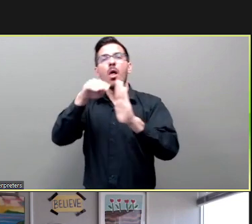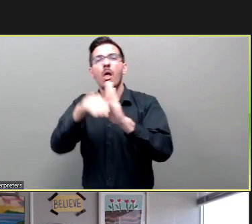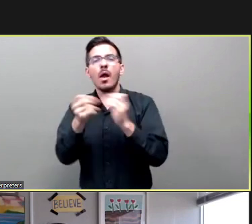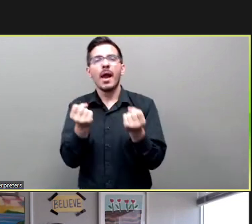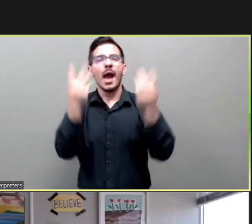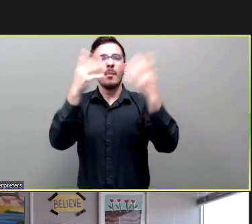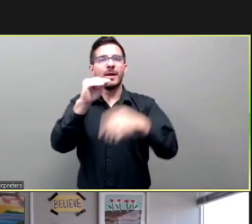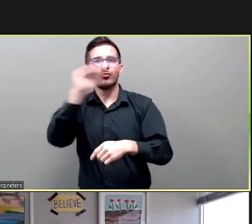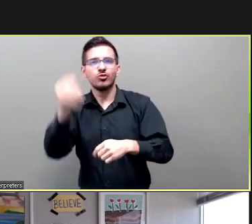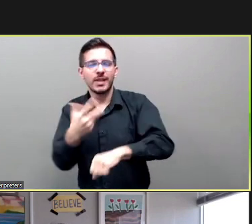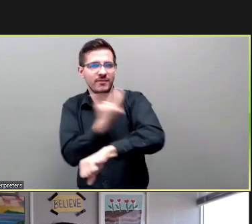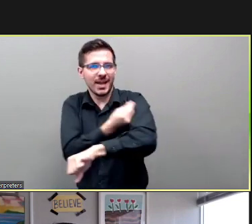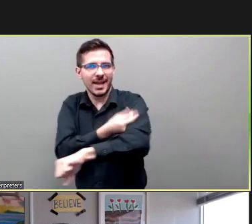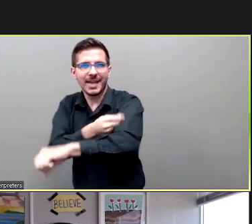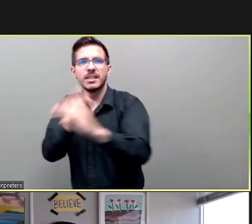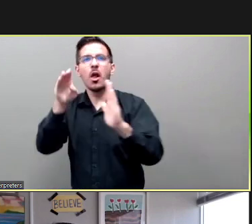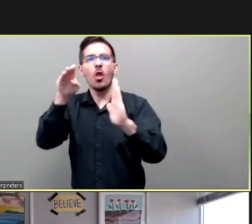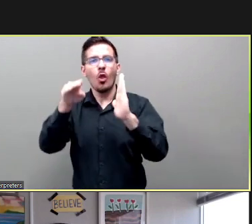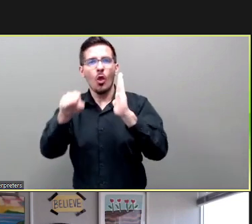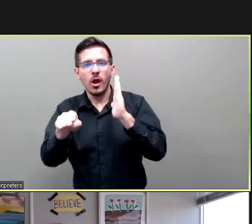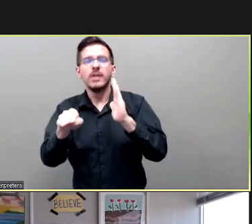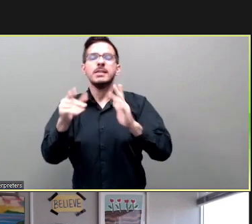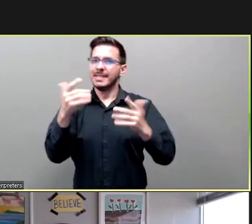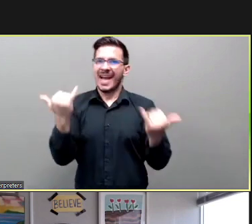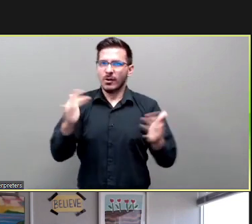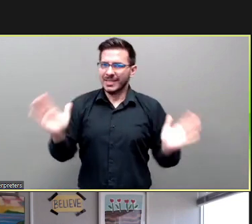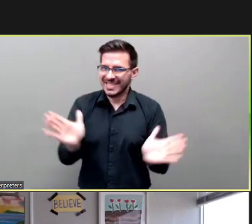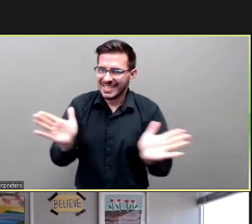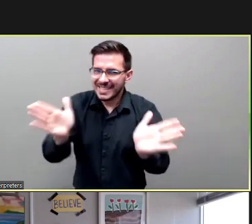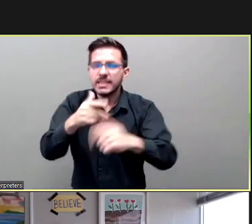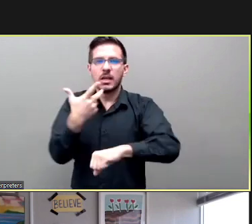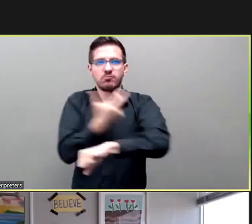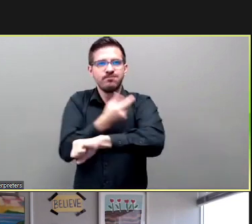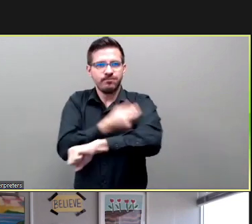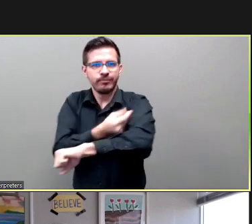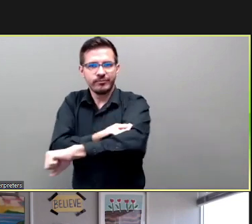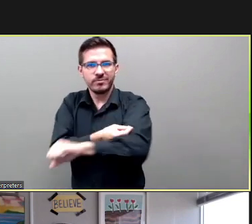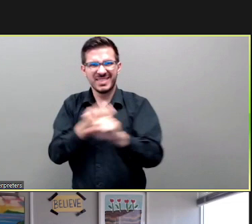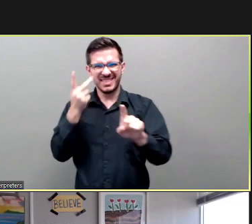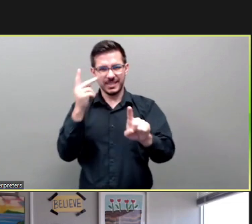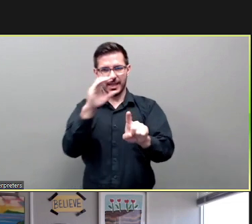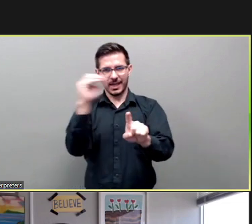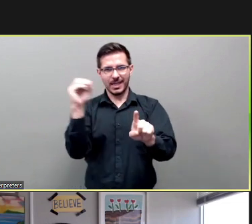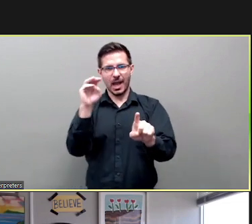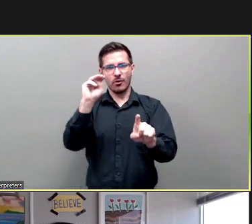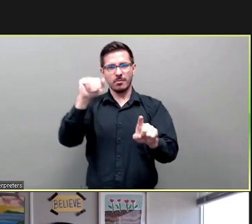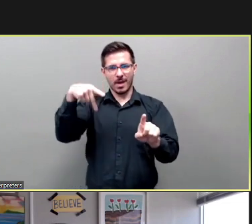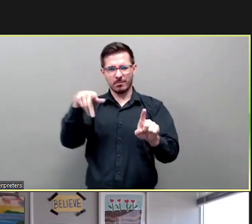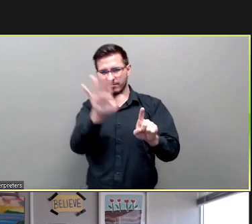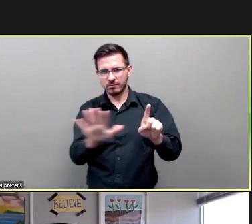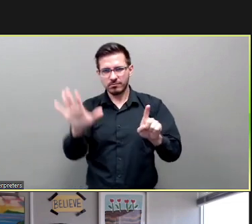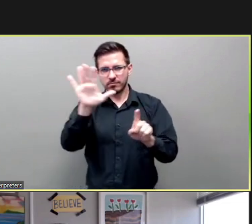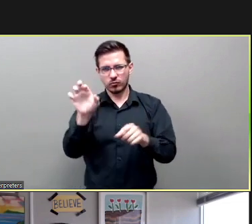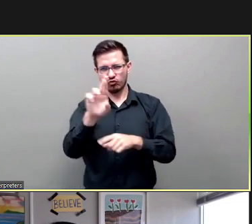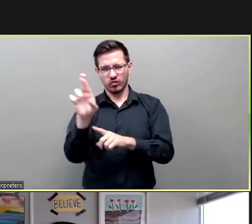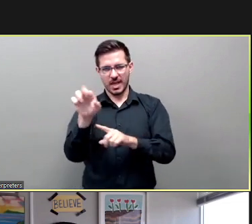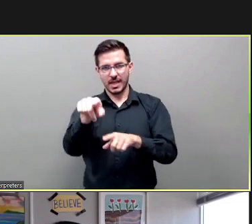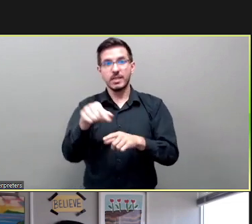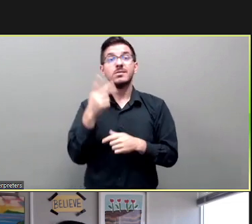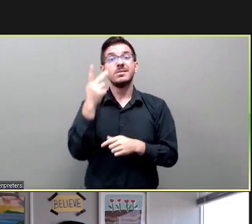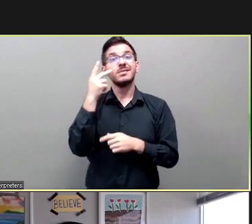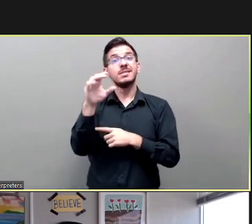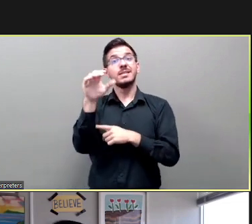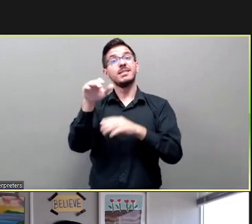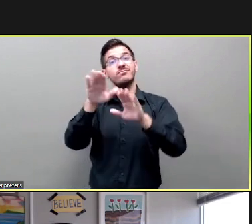get vaccinated. As you can see on our county map to the right, you can see that for kids who are 6 years old and have